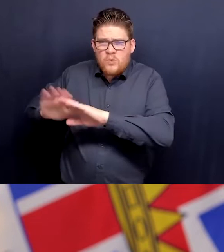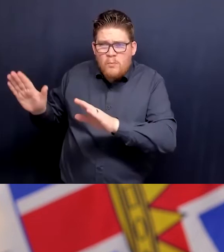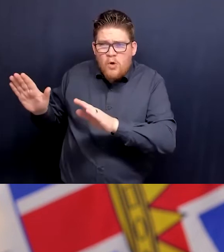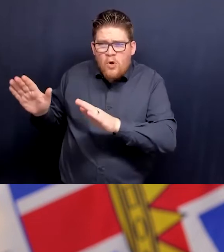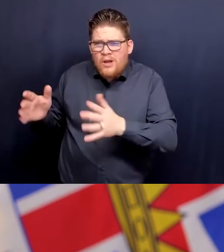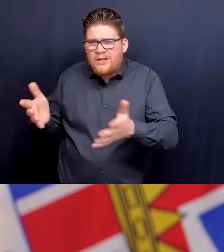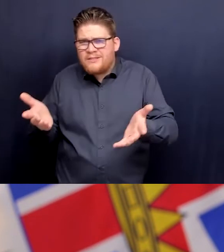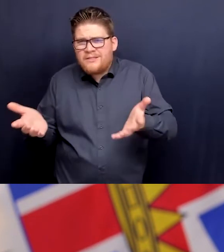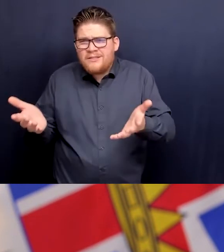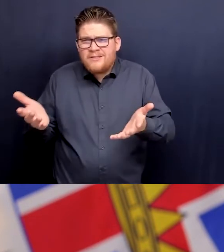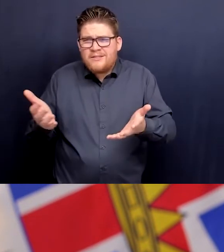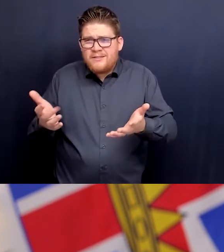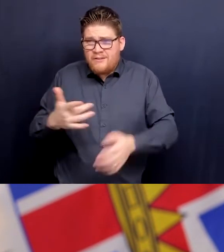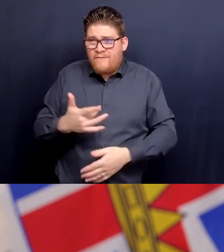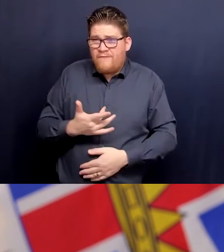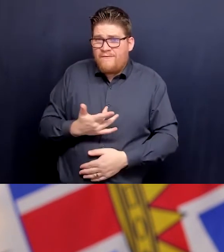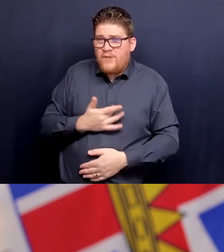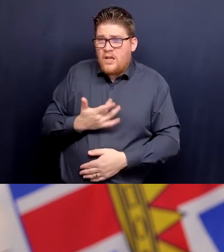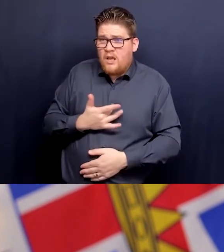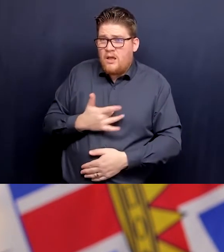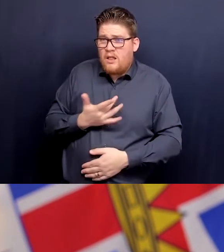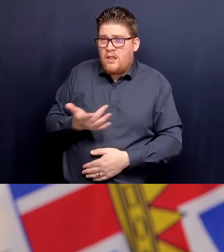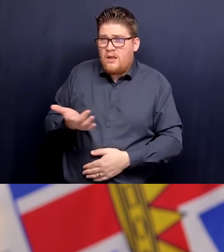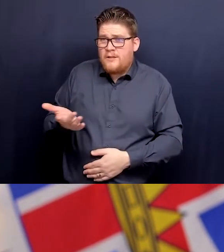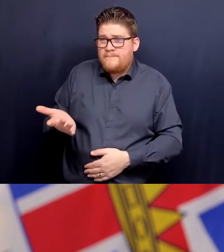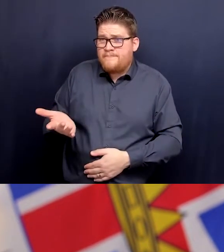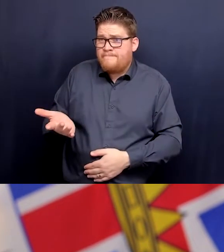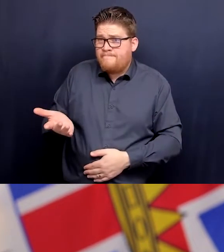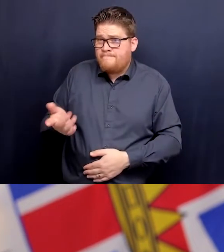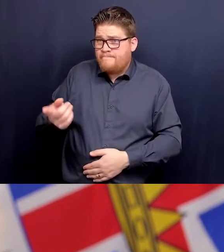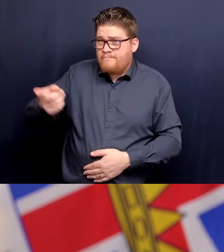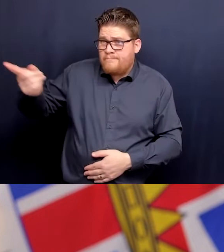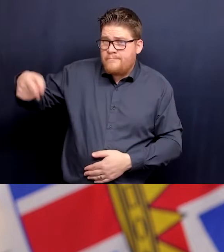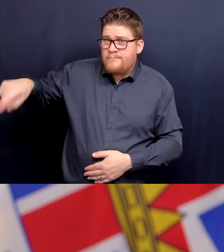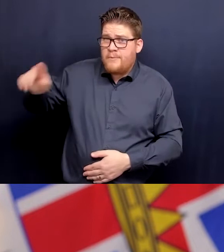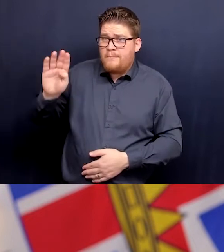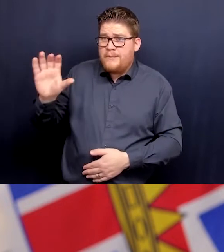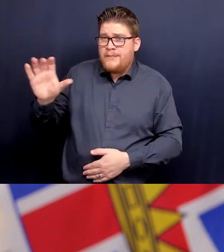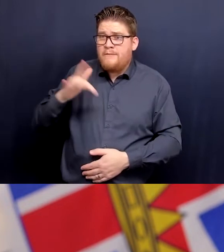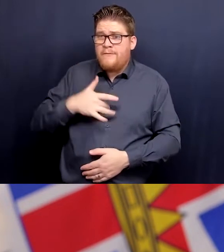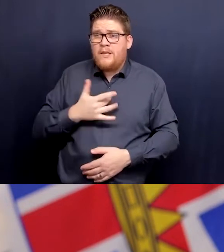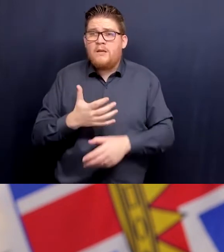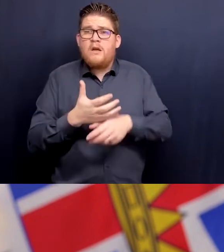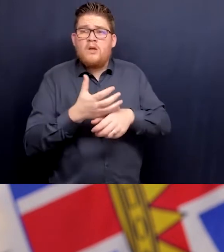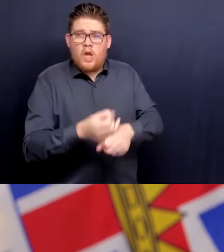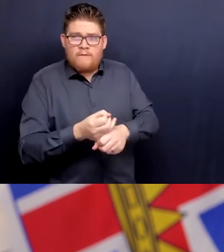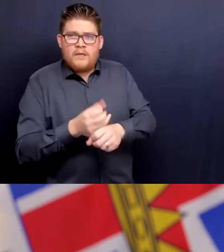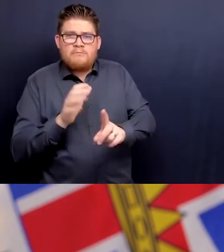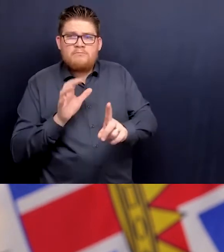assurances you can give to British Columbians who might not be confident that you will be able to pick up early warning signals. Yeah,